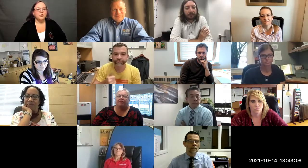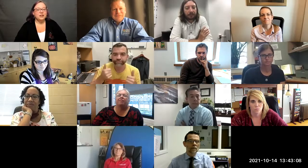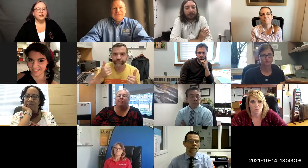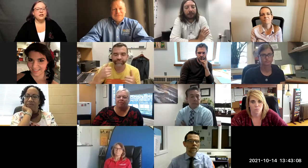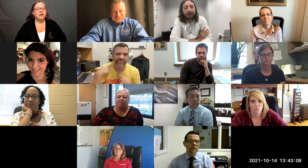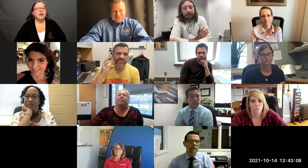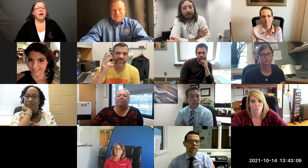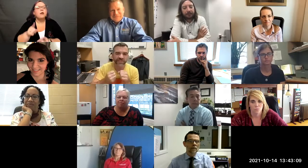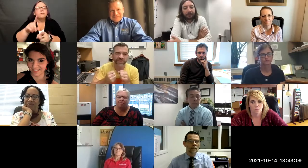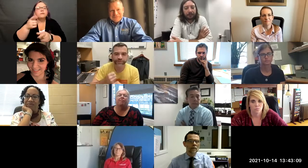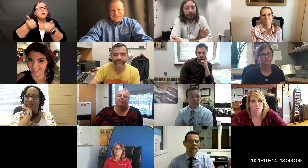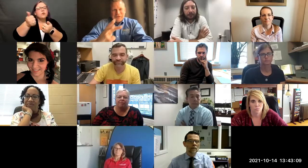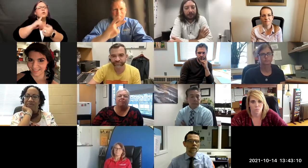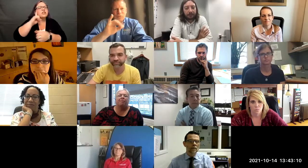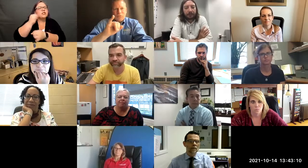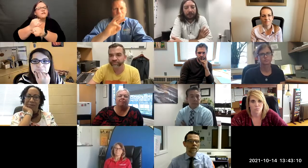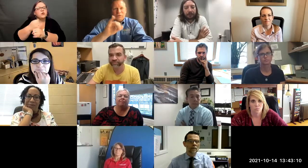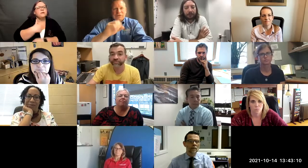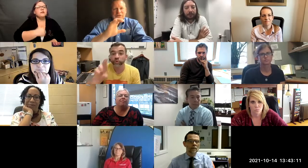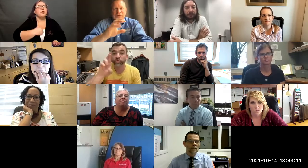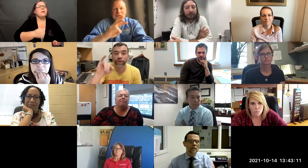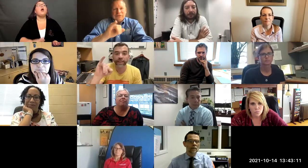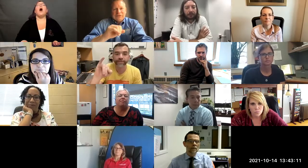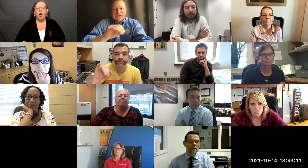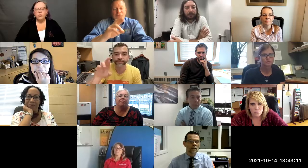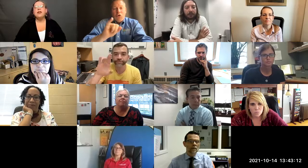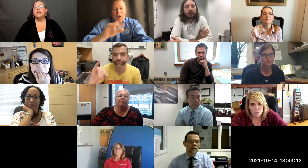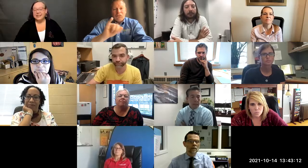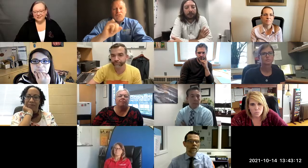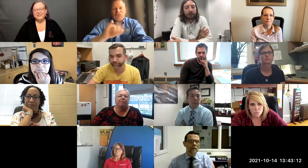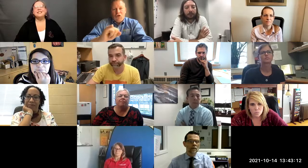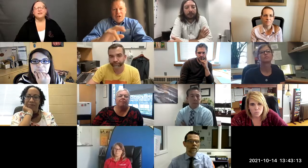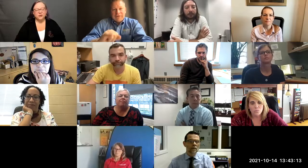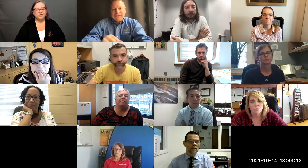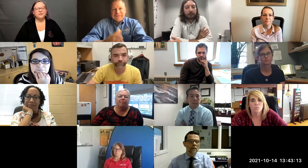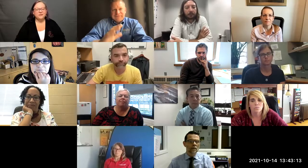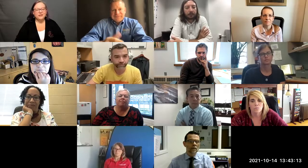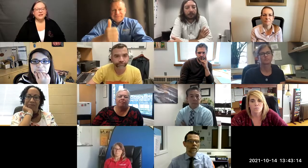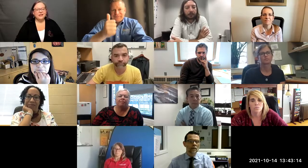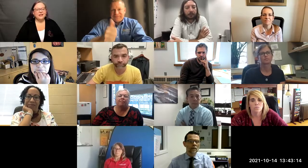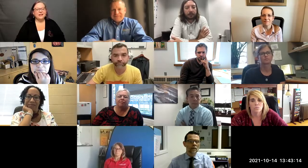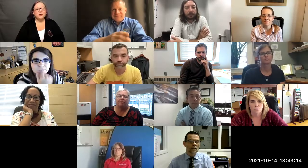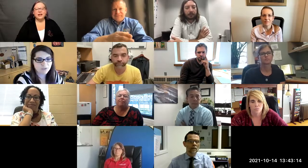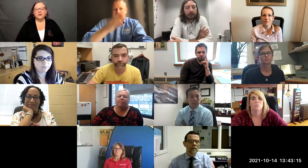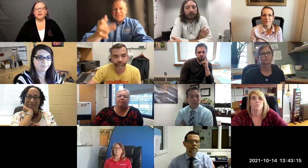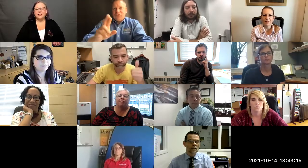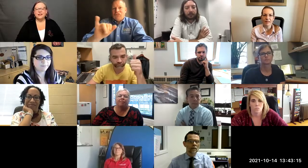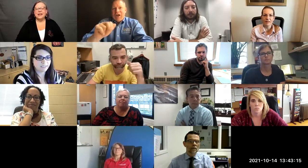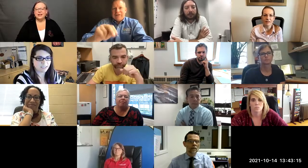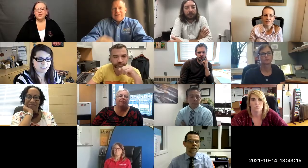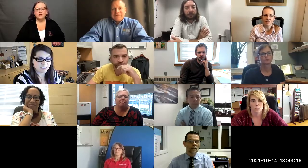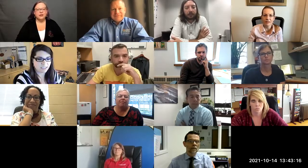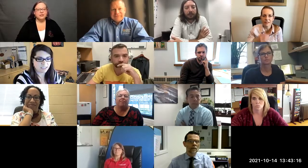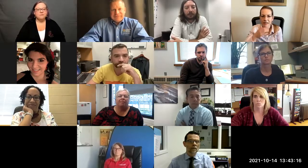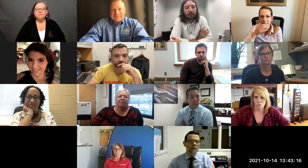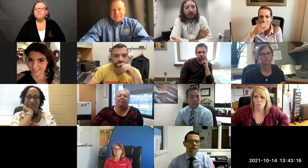the director here. Which deaf school? I'm sorry, Wisconsin Deaf School. So I handle the data